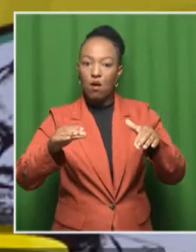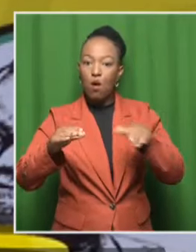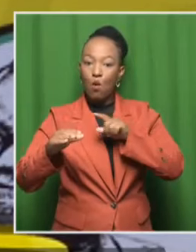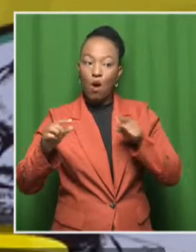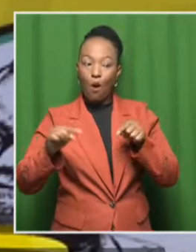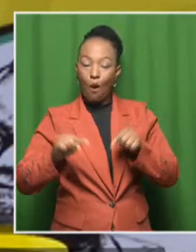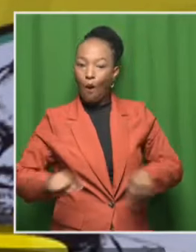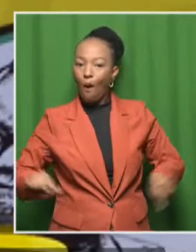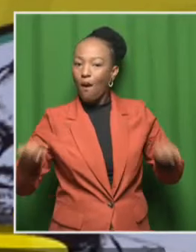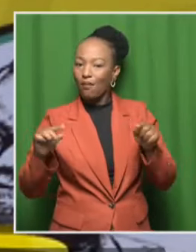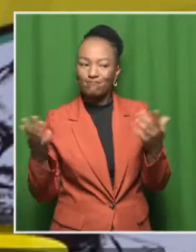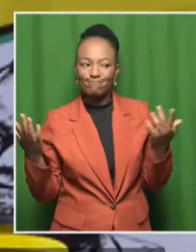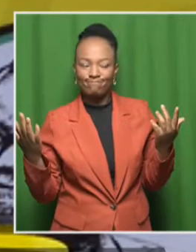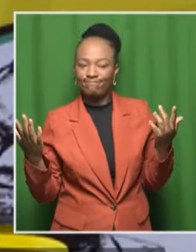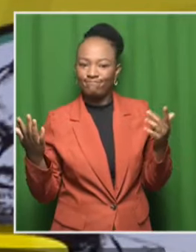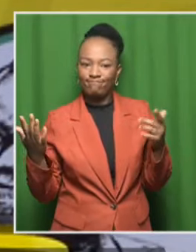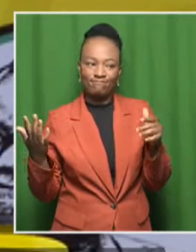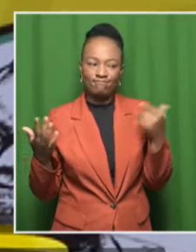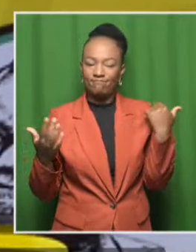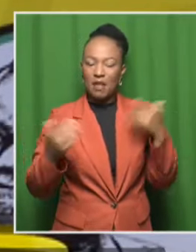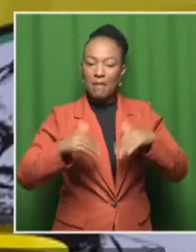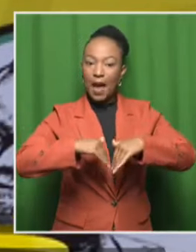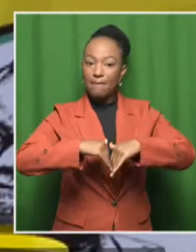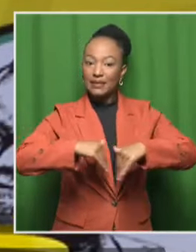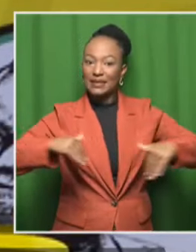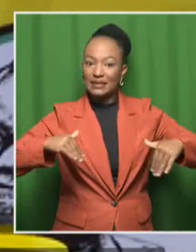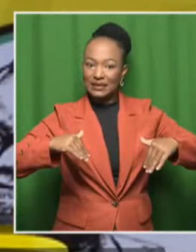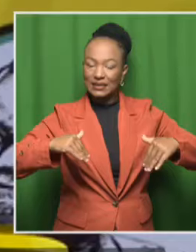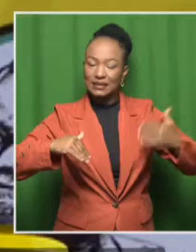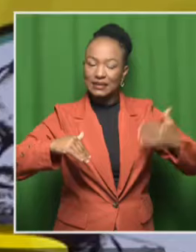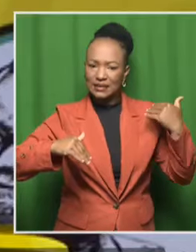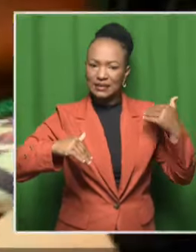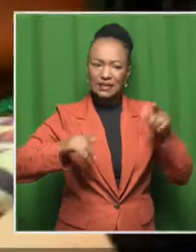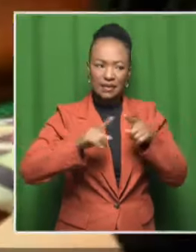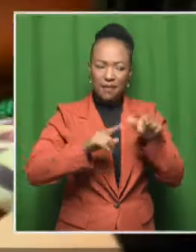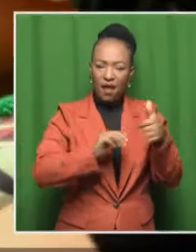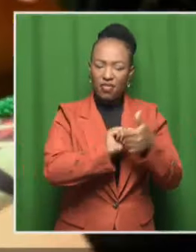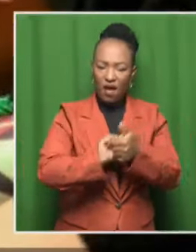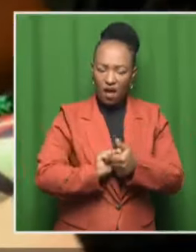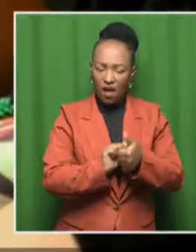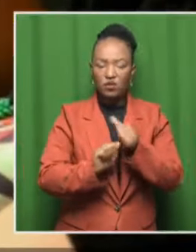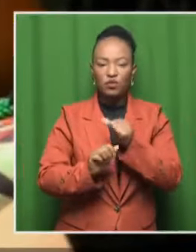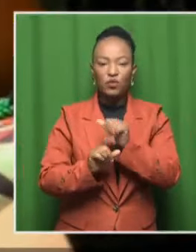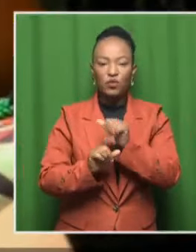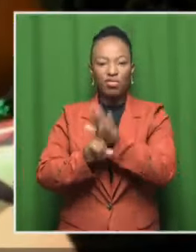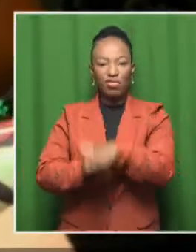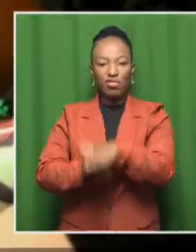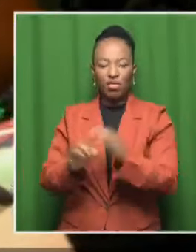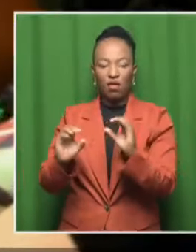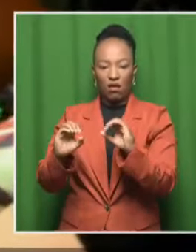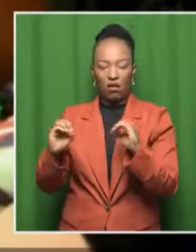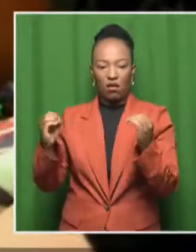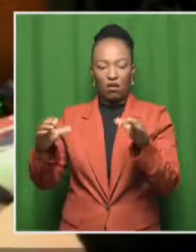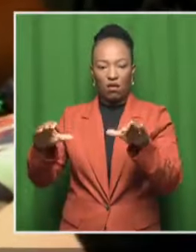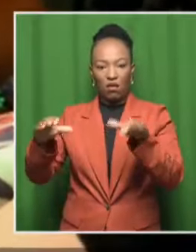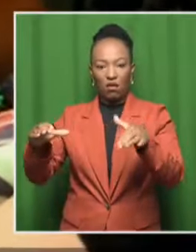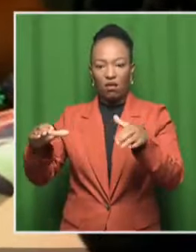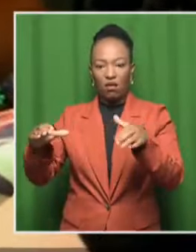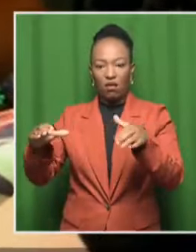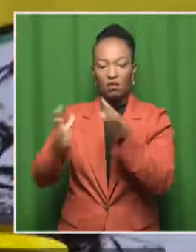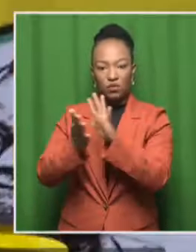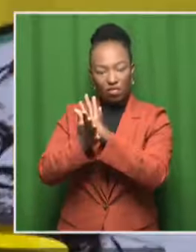efforts were being made by the apartheid regime and its allies to suppress and crush